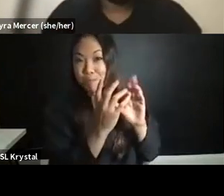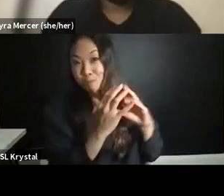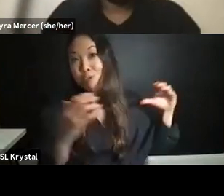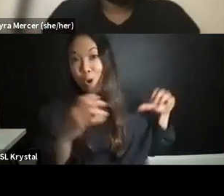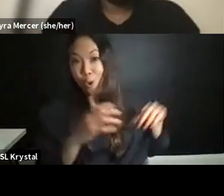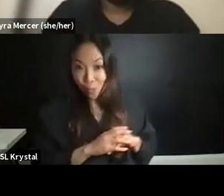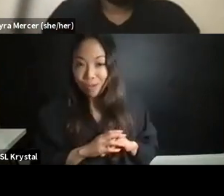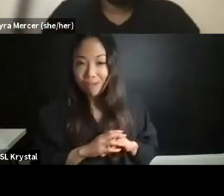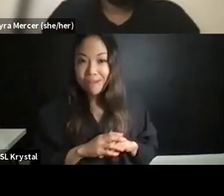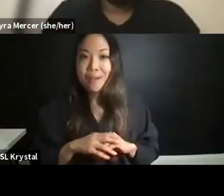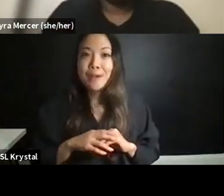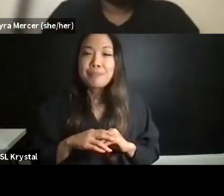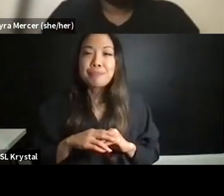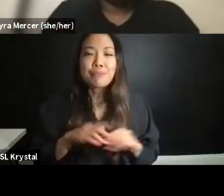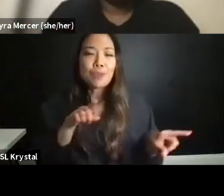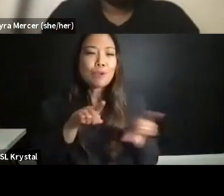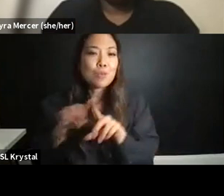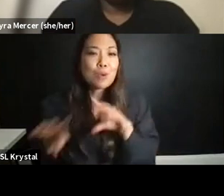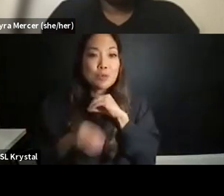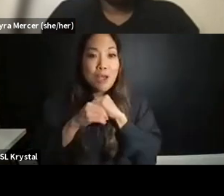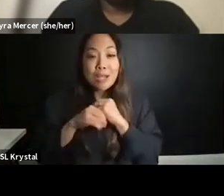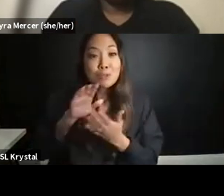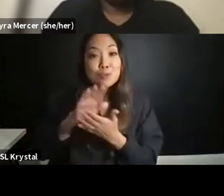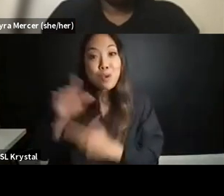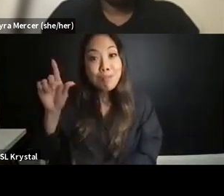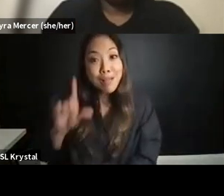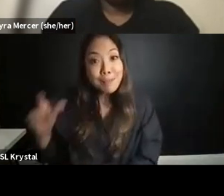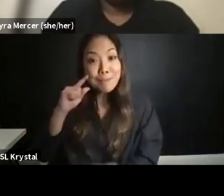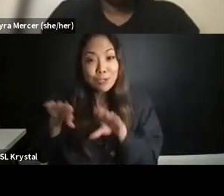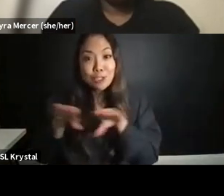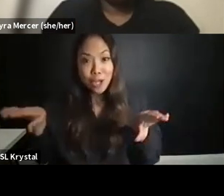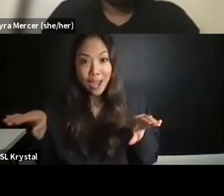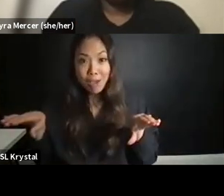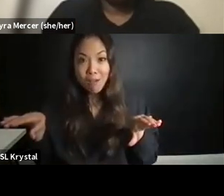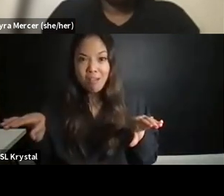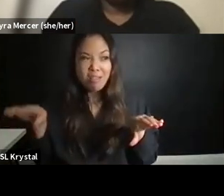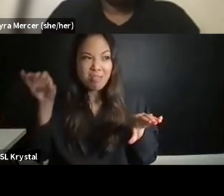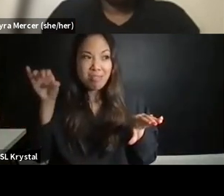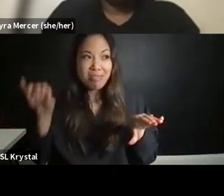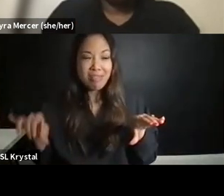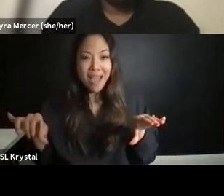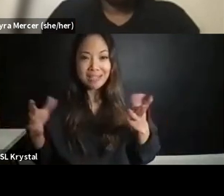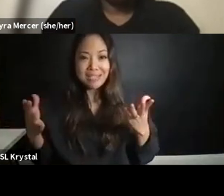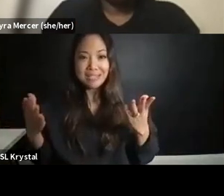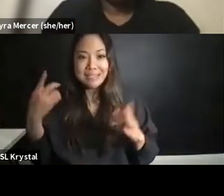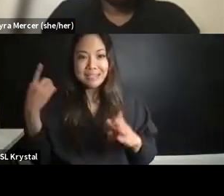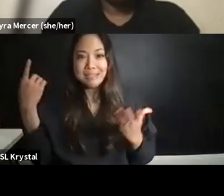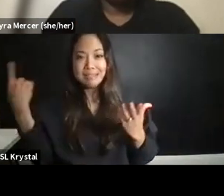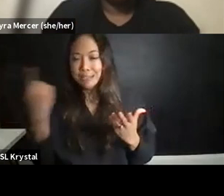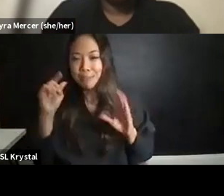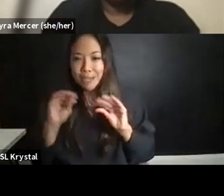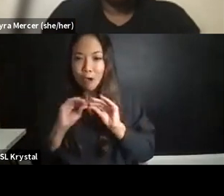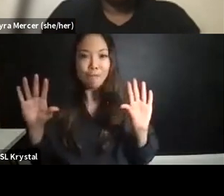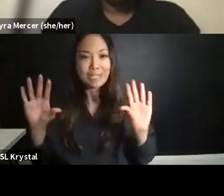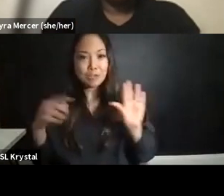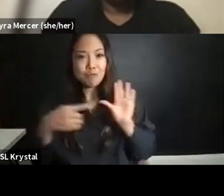also just want to add that a school library for a child is a tangible representation of knowledge and that students